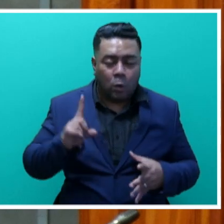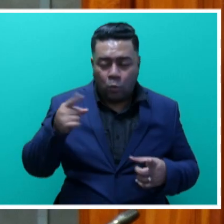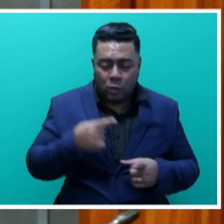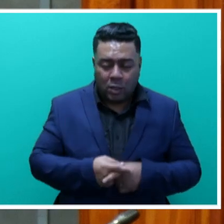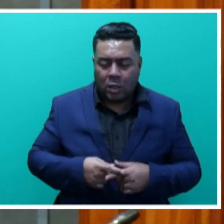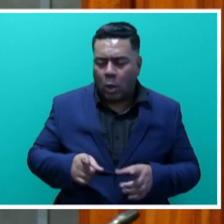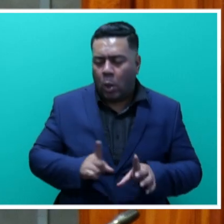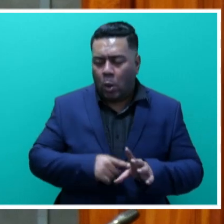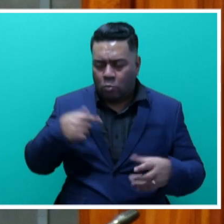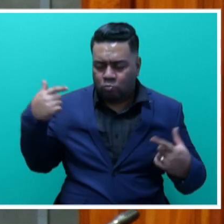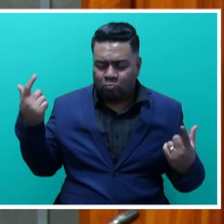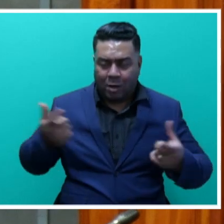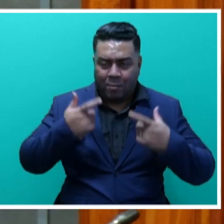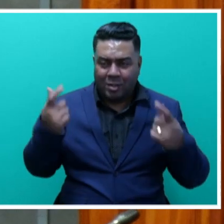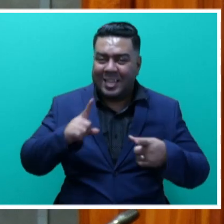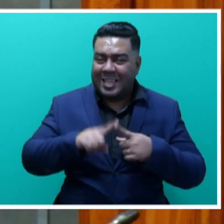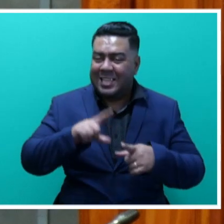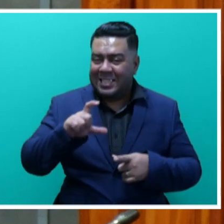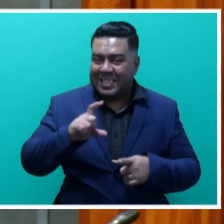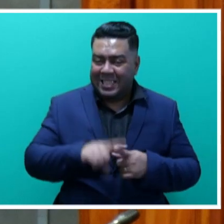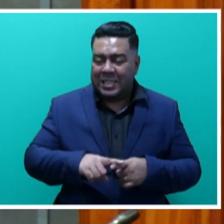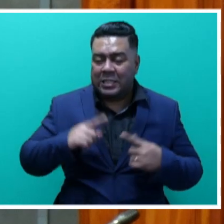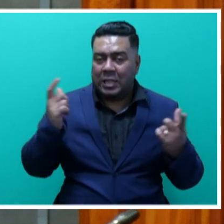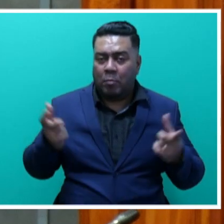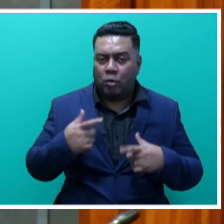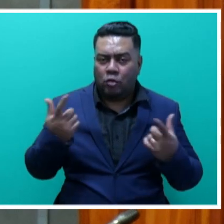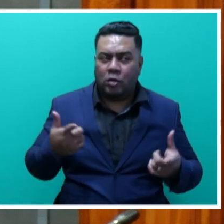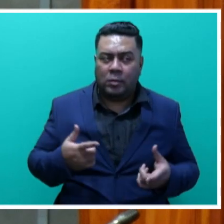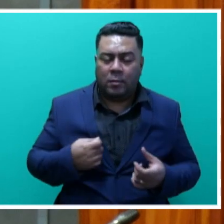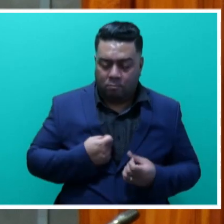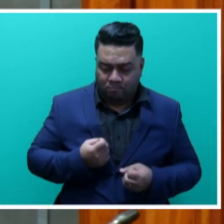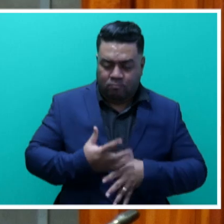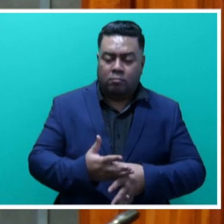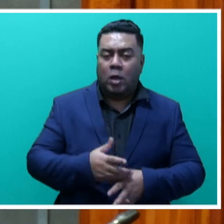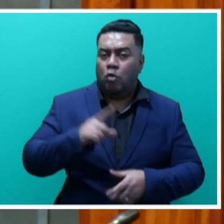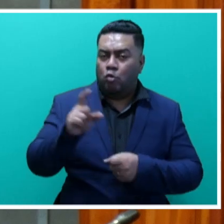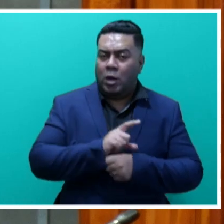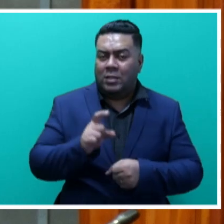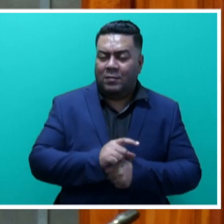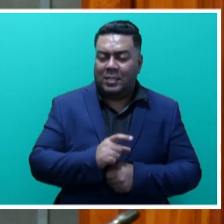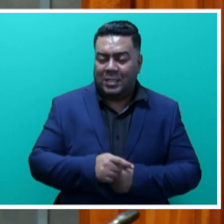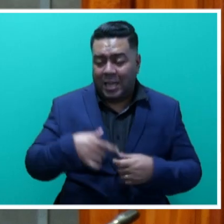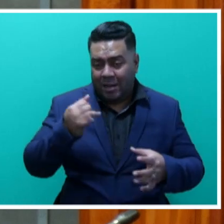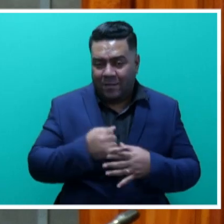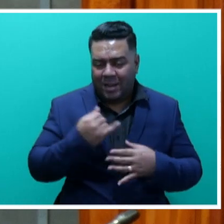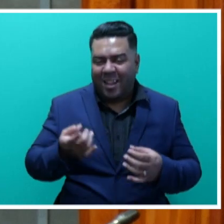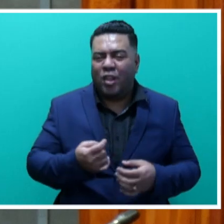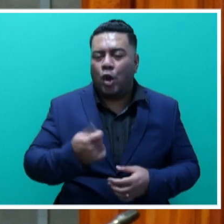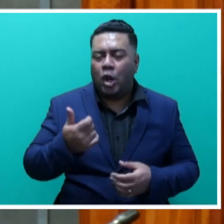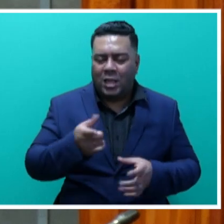of ECE celebration with all the schools with the theme Igniting Creativity and Innovation in the Early